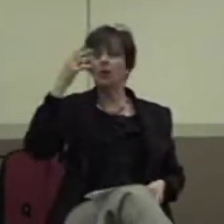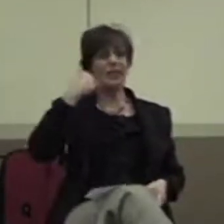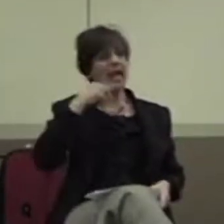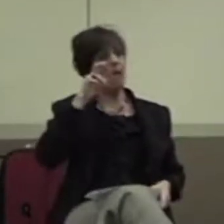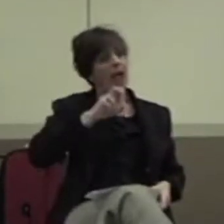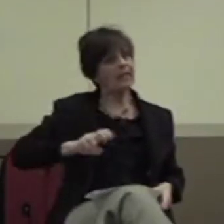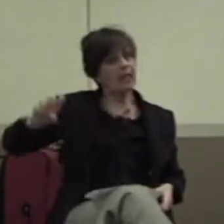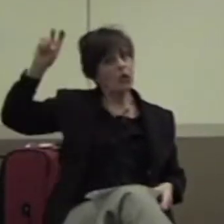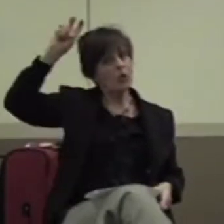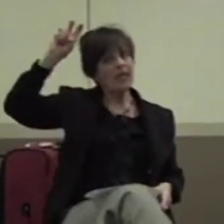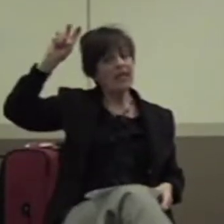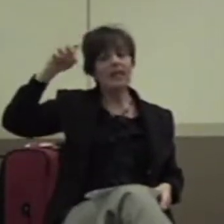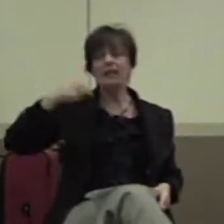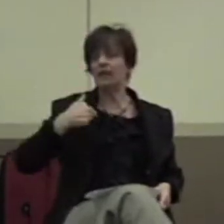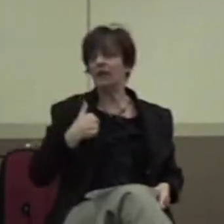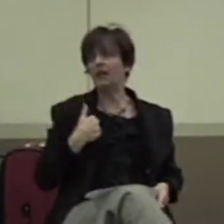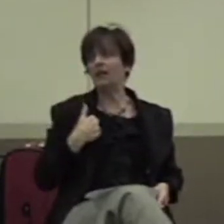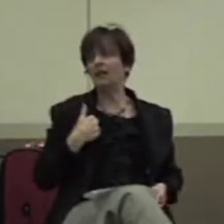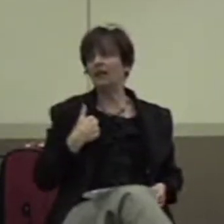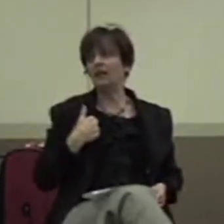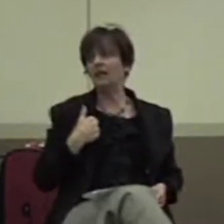Because I'm itinerant, but